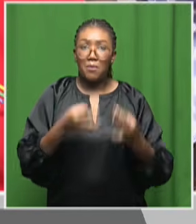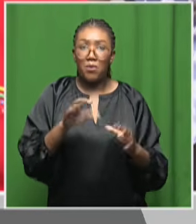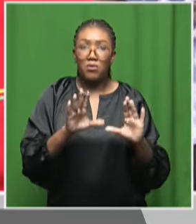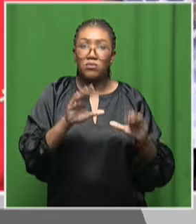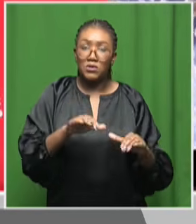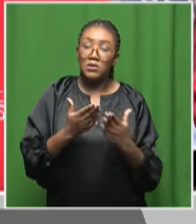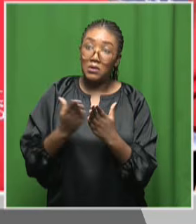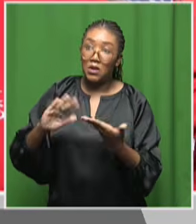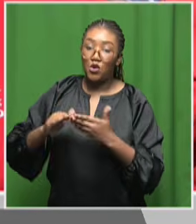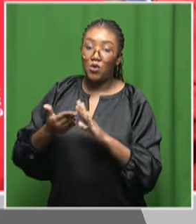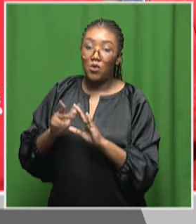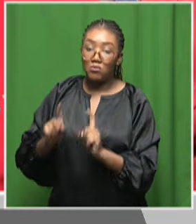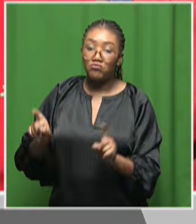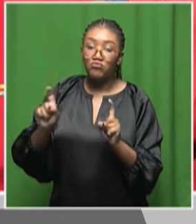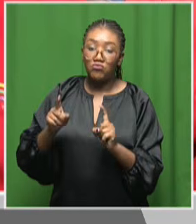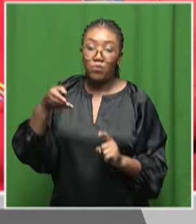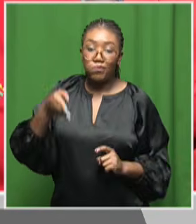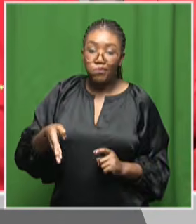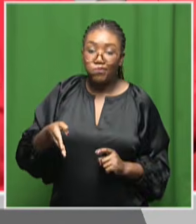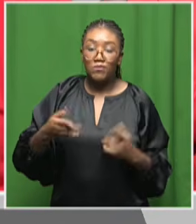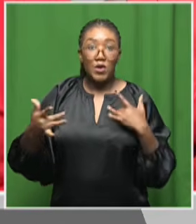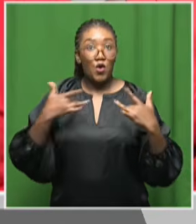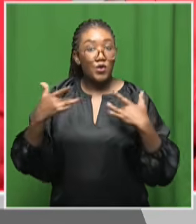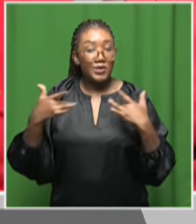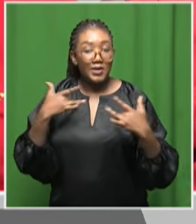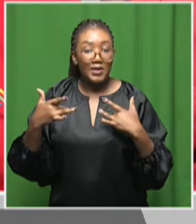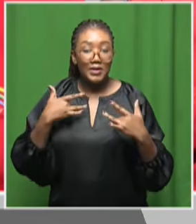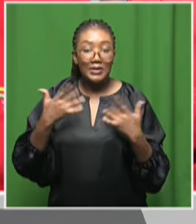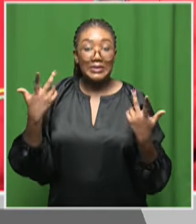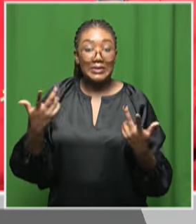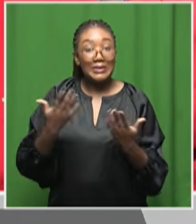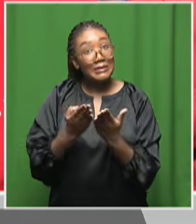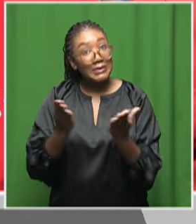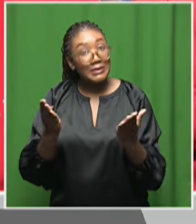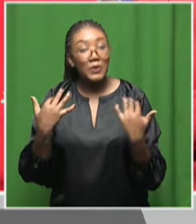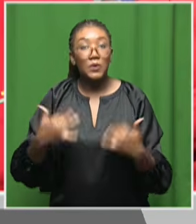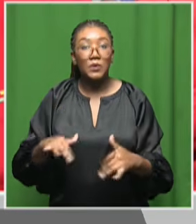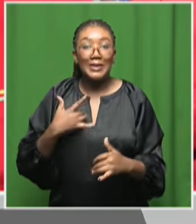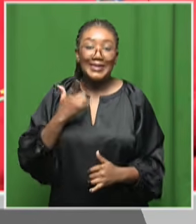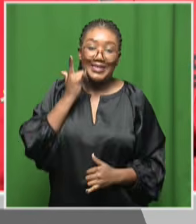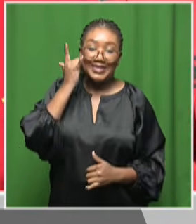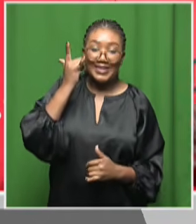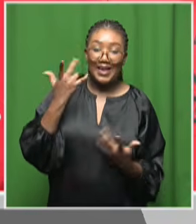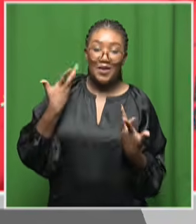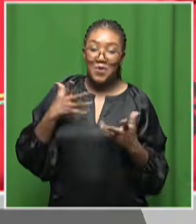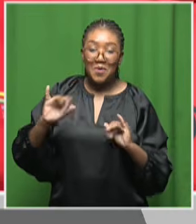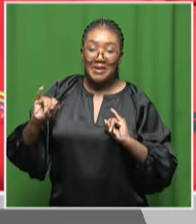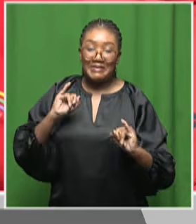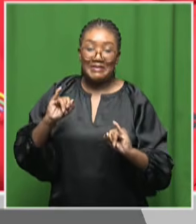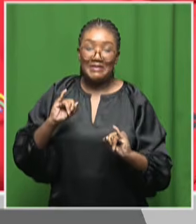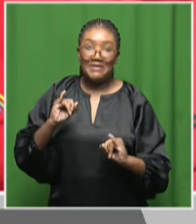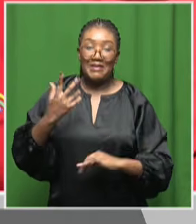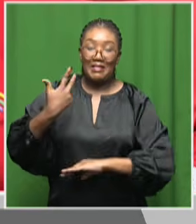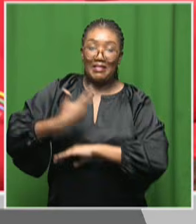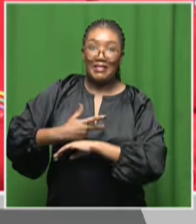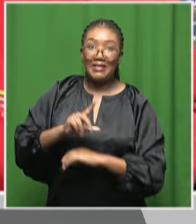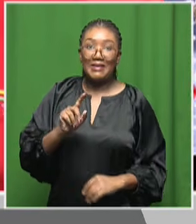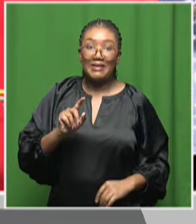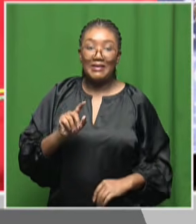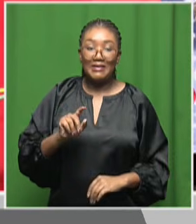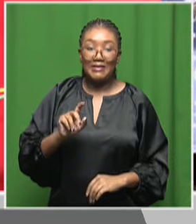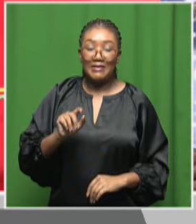community members, Sakina, are here. They have concerns, but most of them now are shying away from this interview.